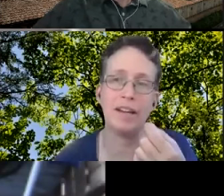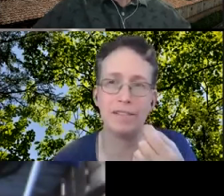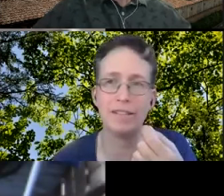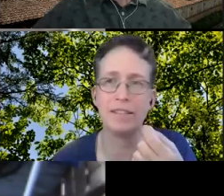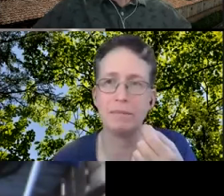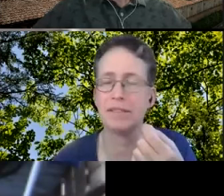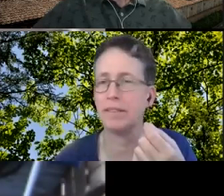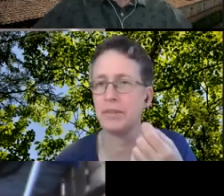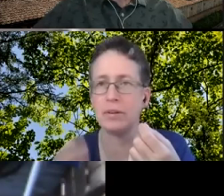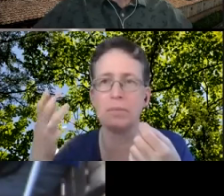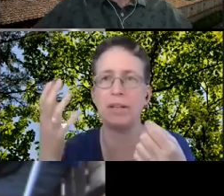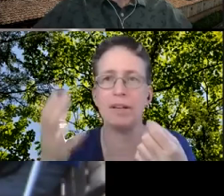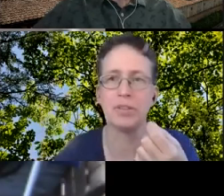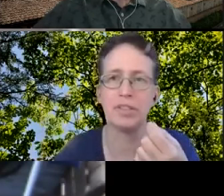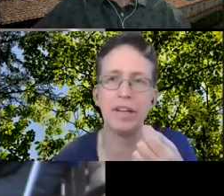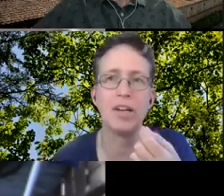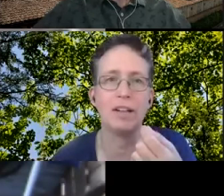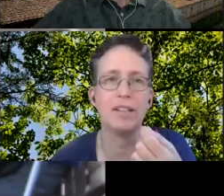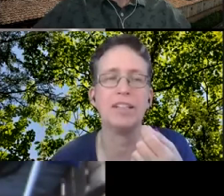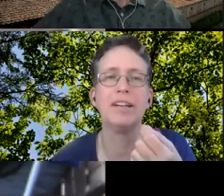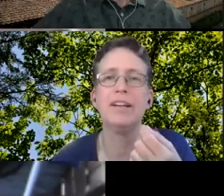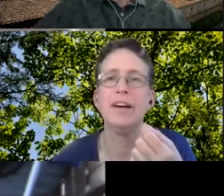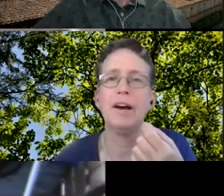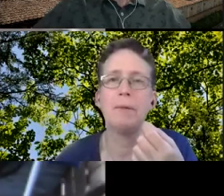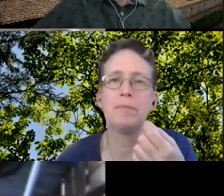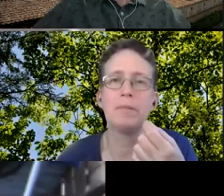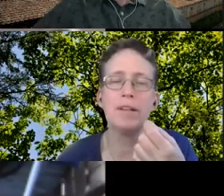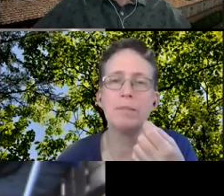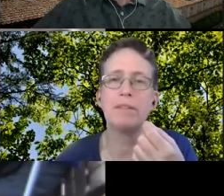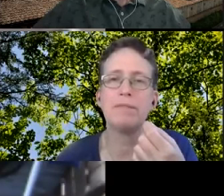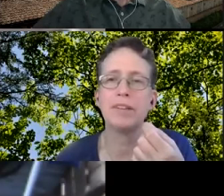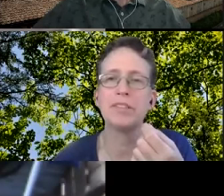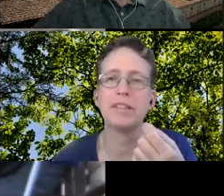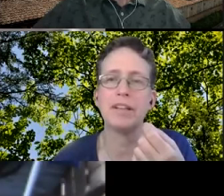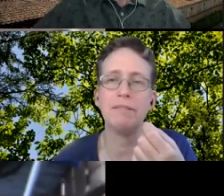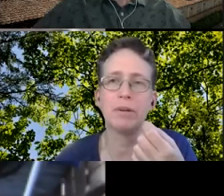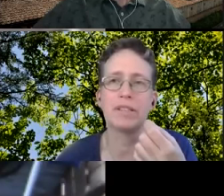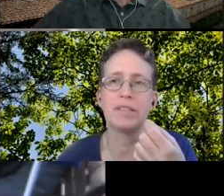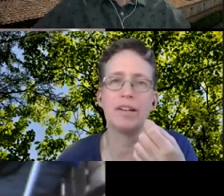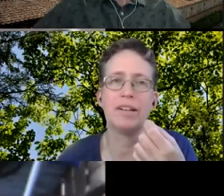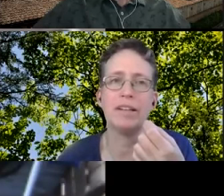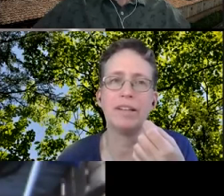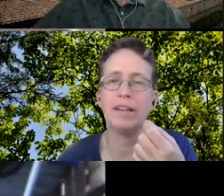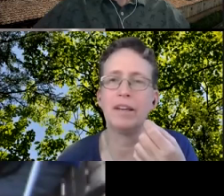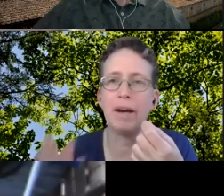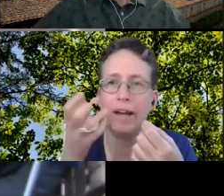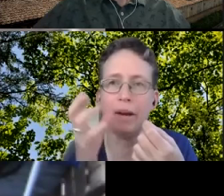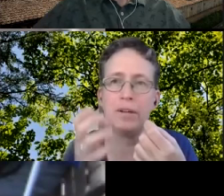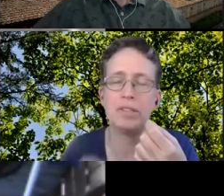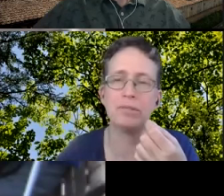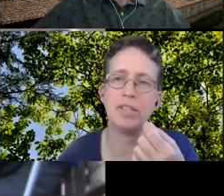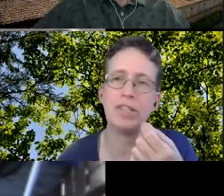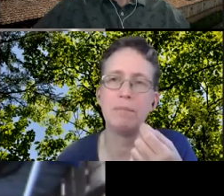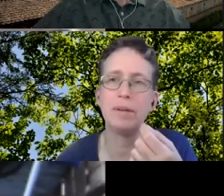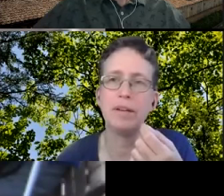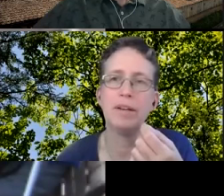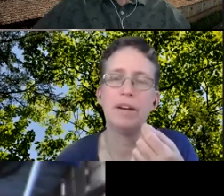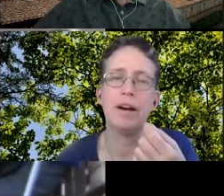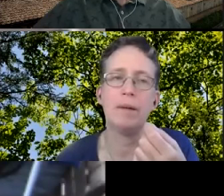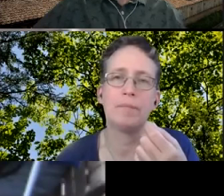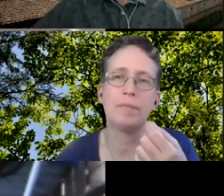of science, is basically sort of urban evolutionary ecology. One of the big factors that I've focused on in thinking about how we reshape,